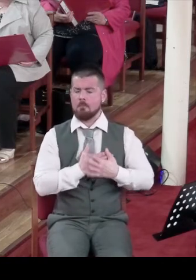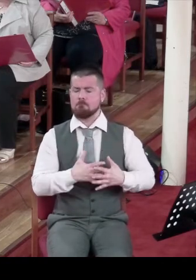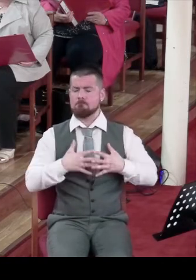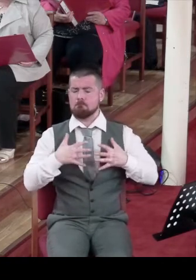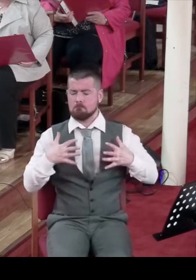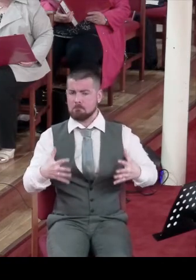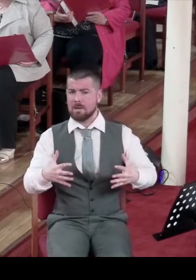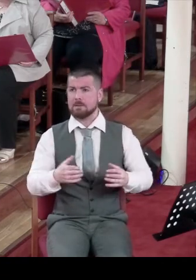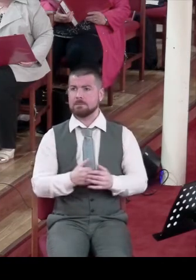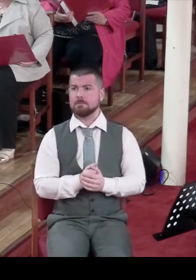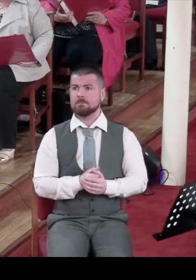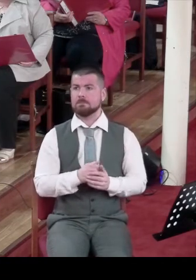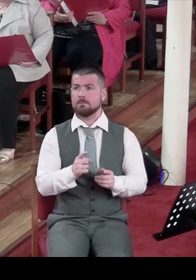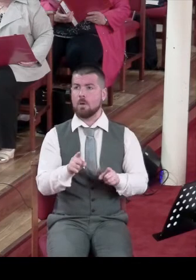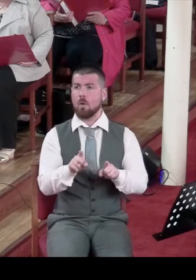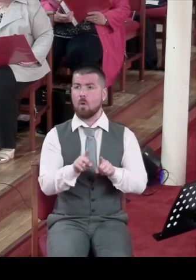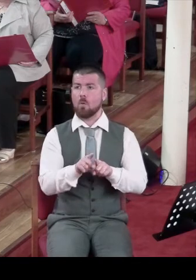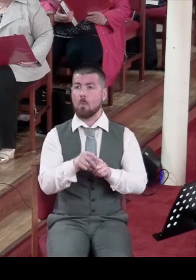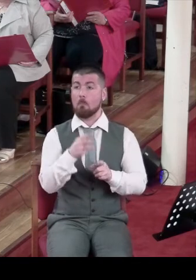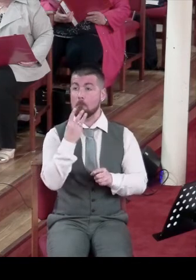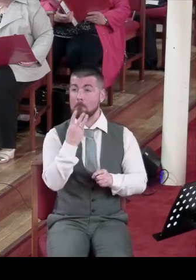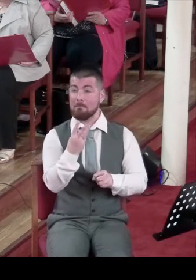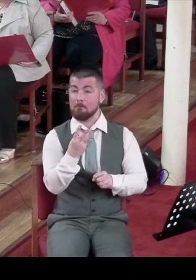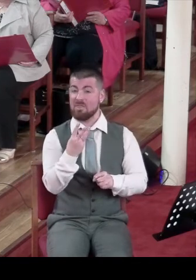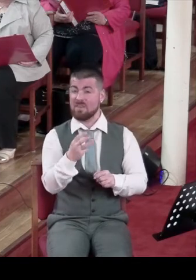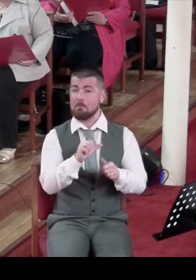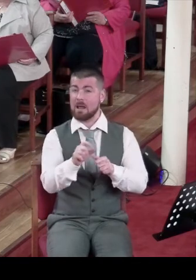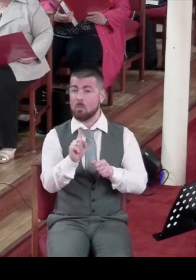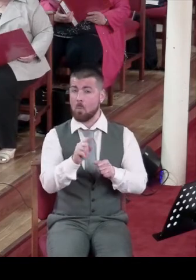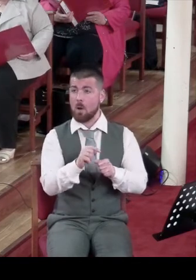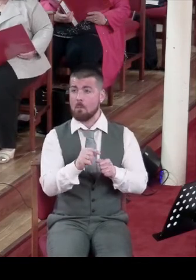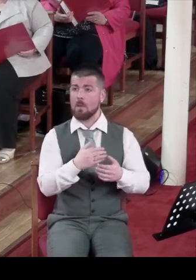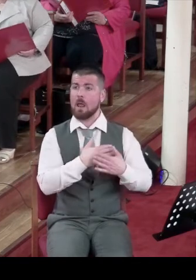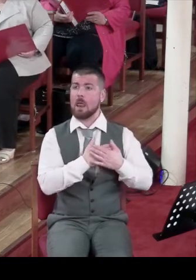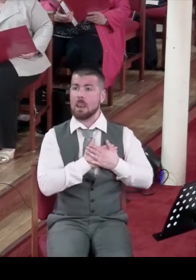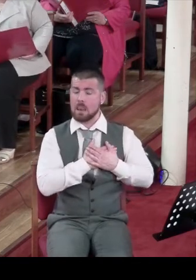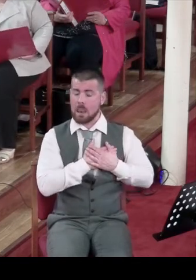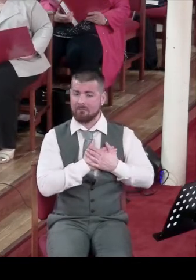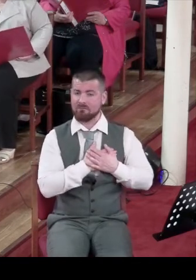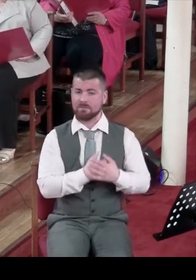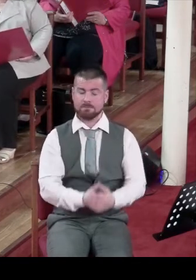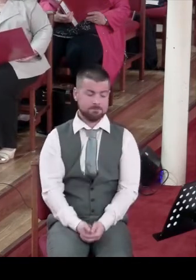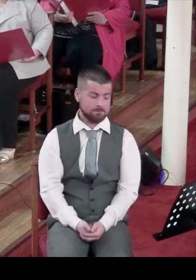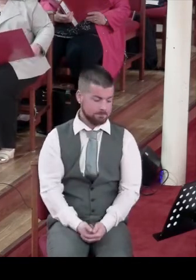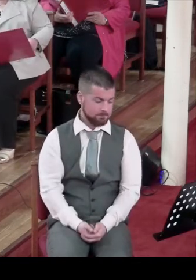and the best of these is love. Amen.